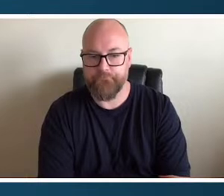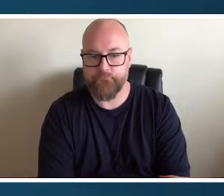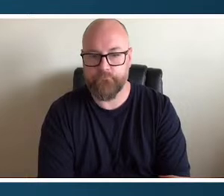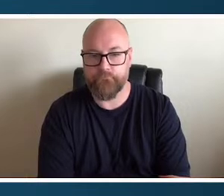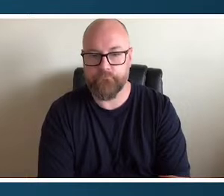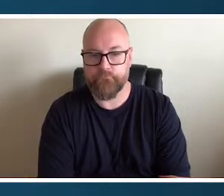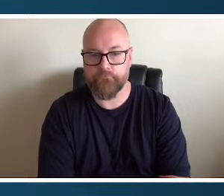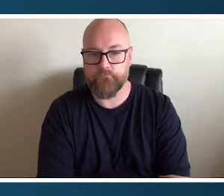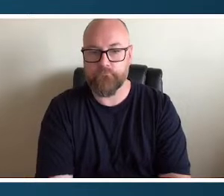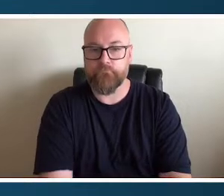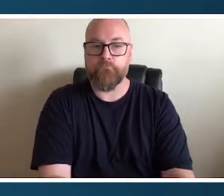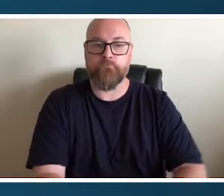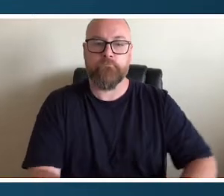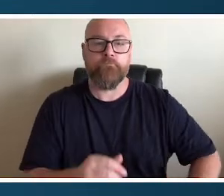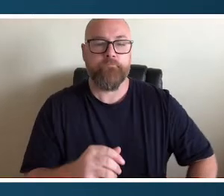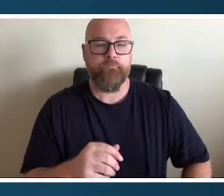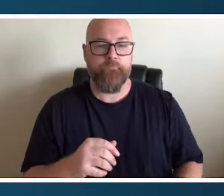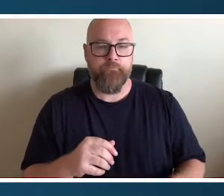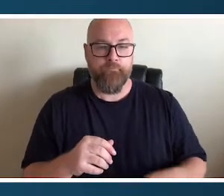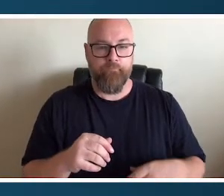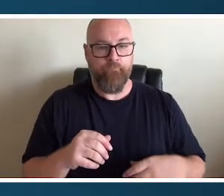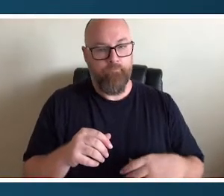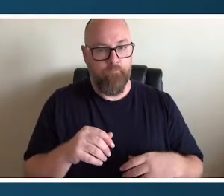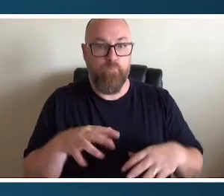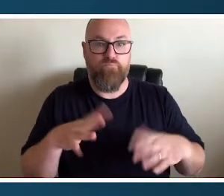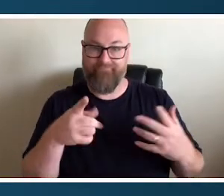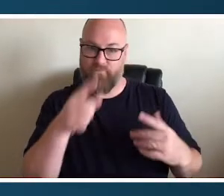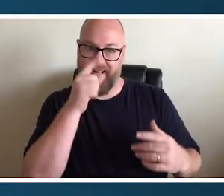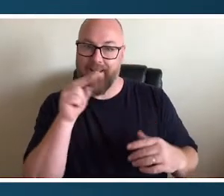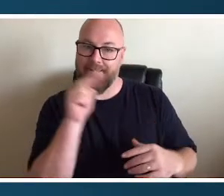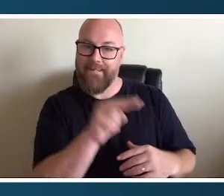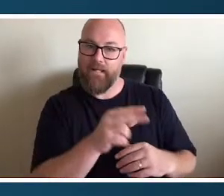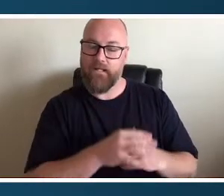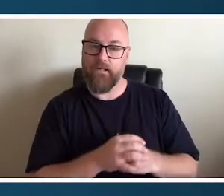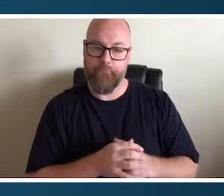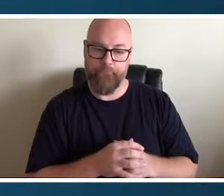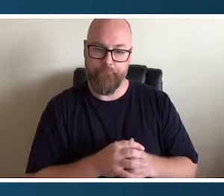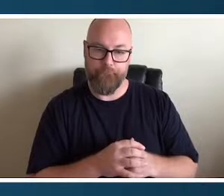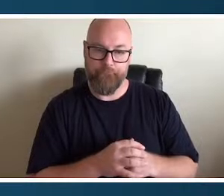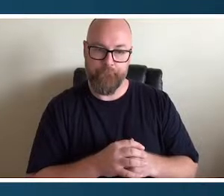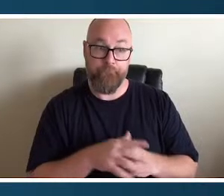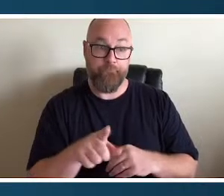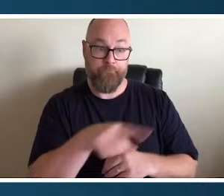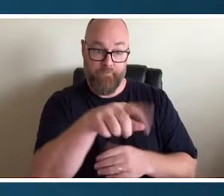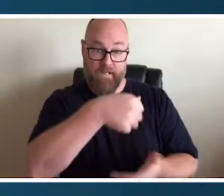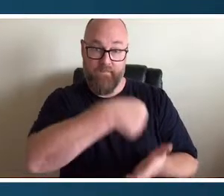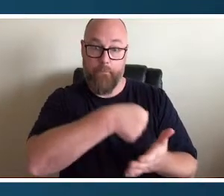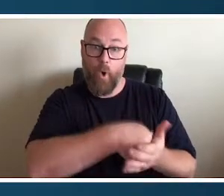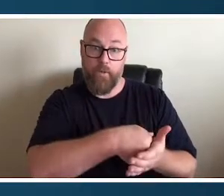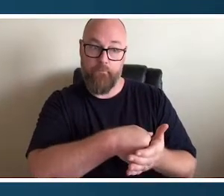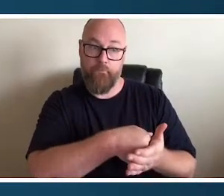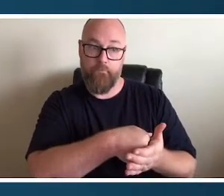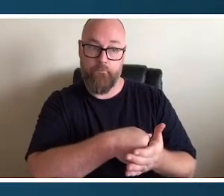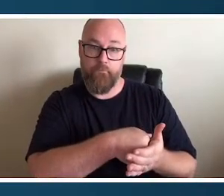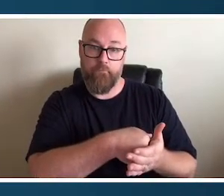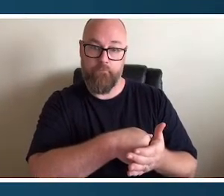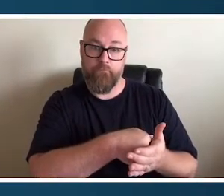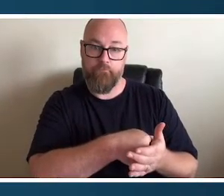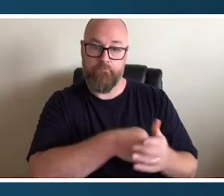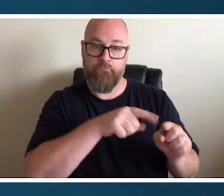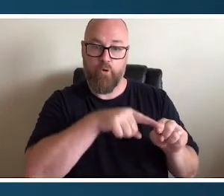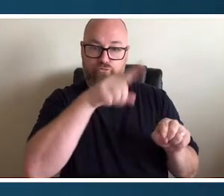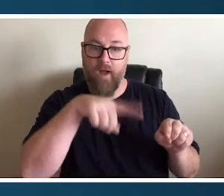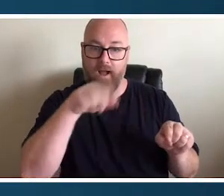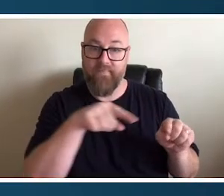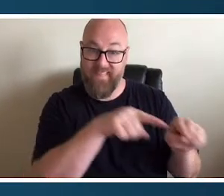However, when and as you can see at the bottom right graph there, about 40%